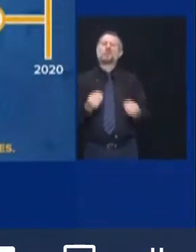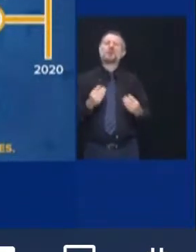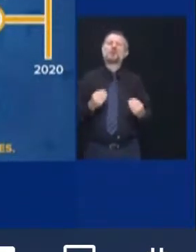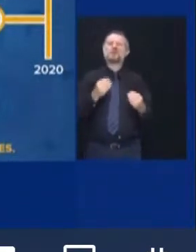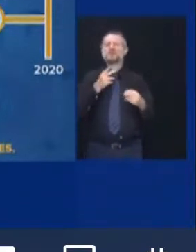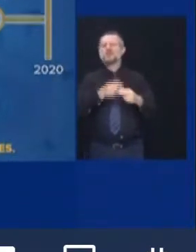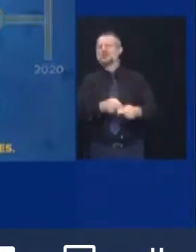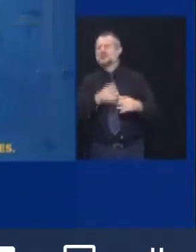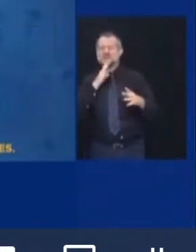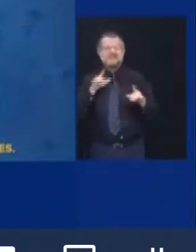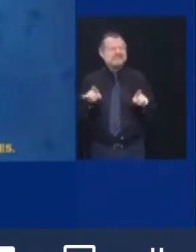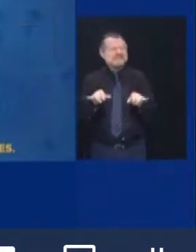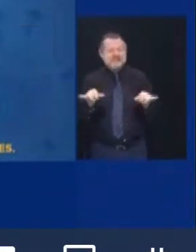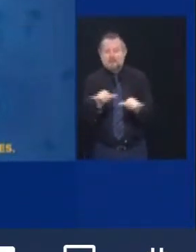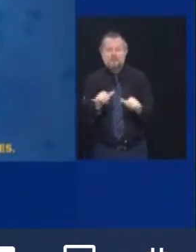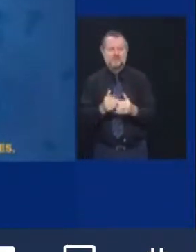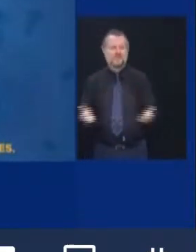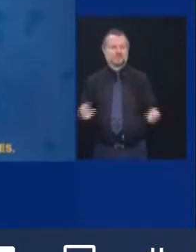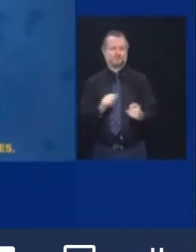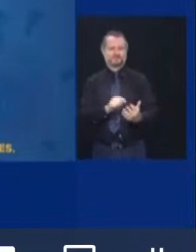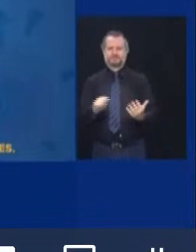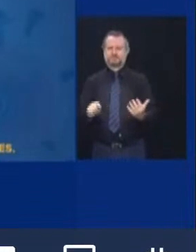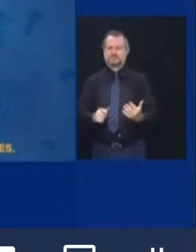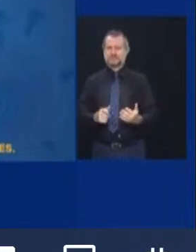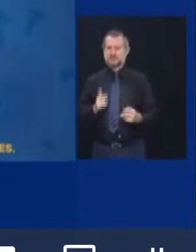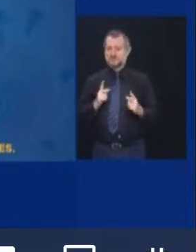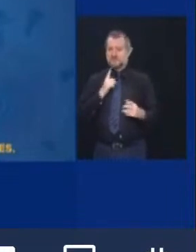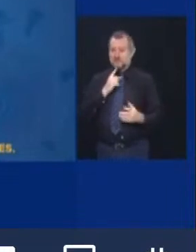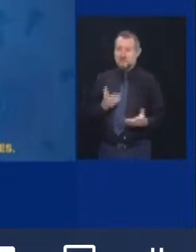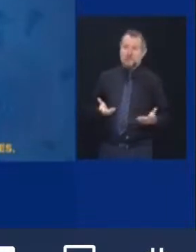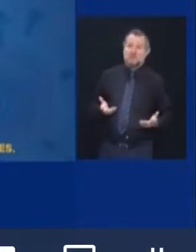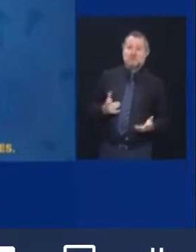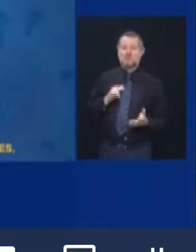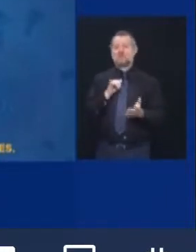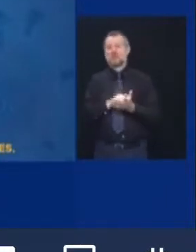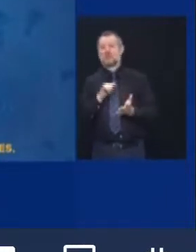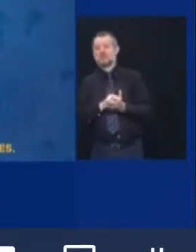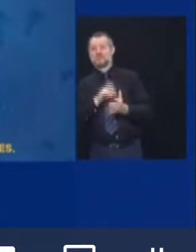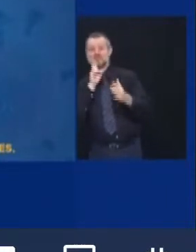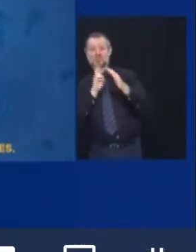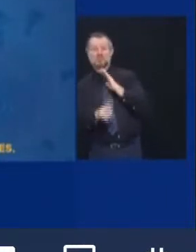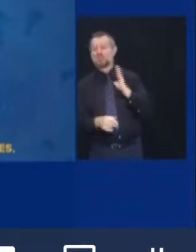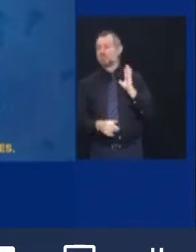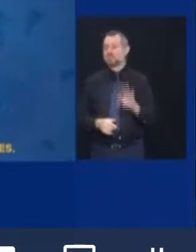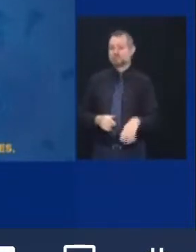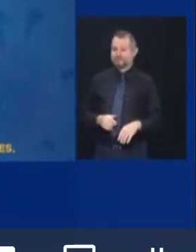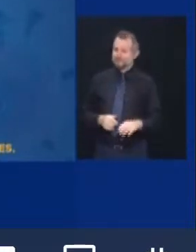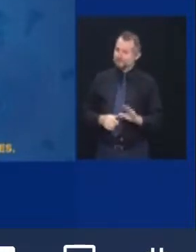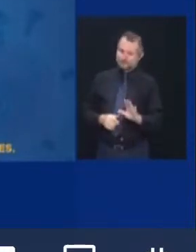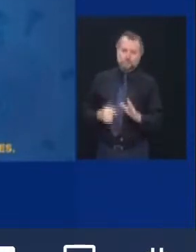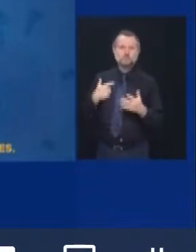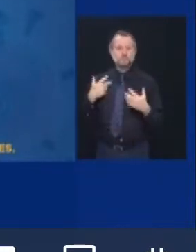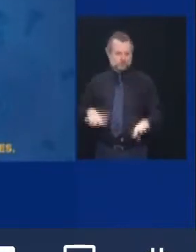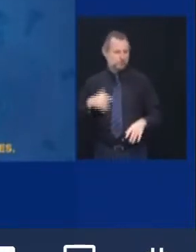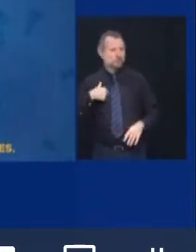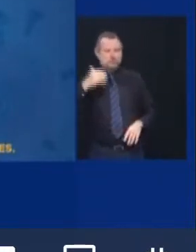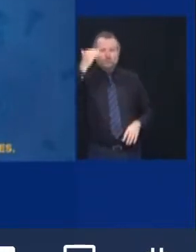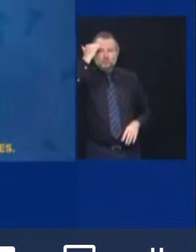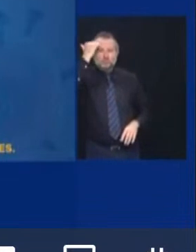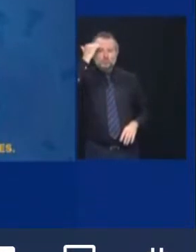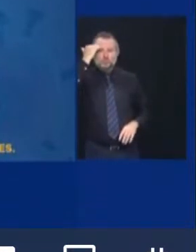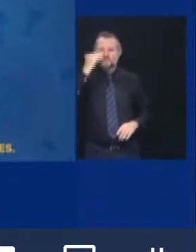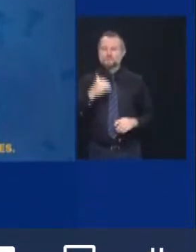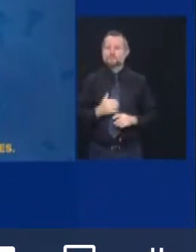benefit of saying, oh, who could have expected this? And then the mistake was compounded. The federal government